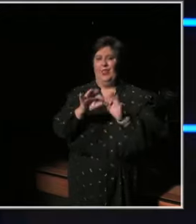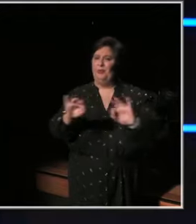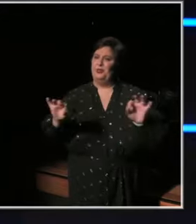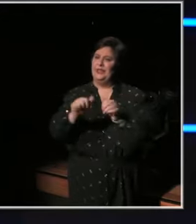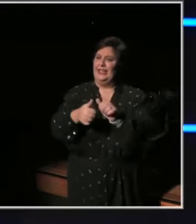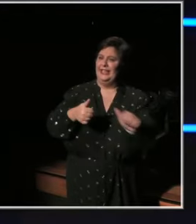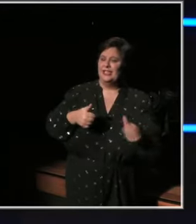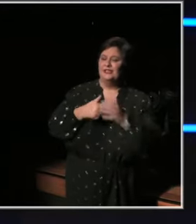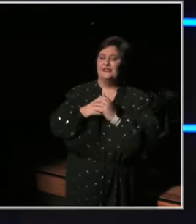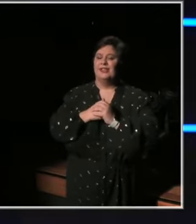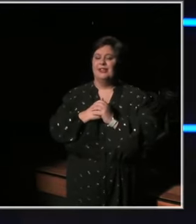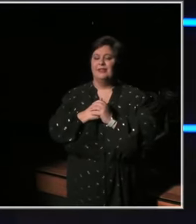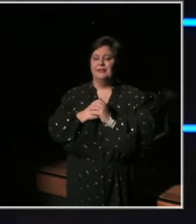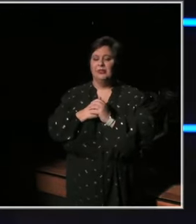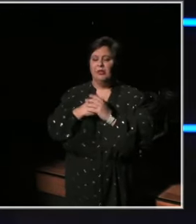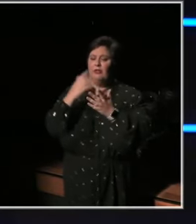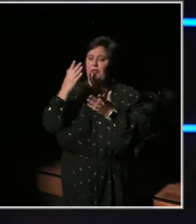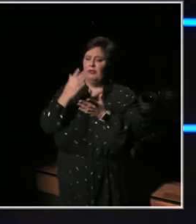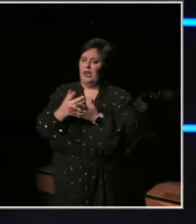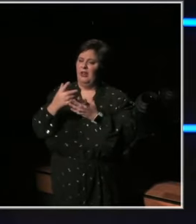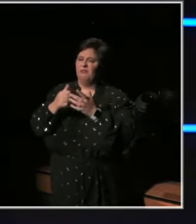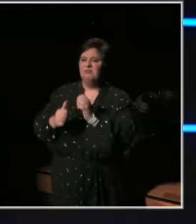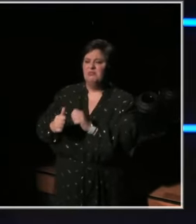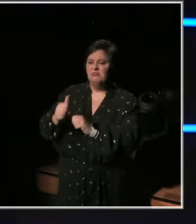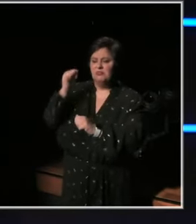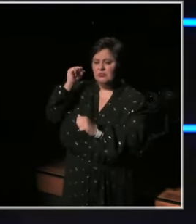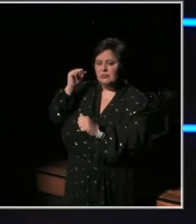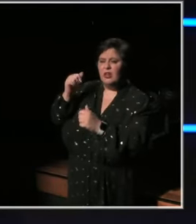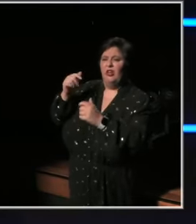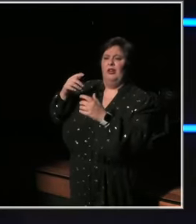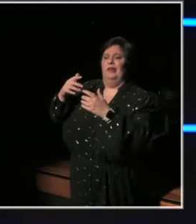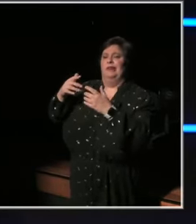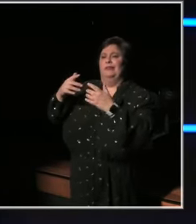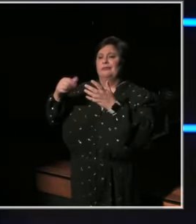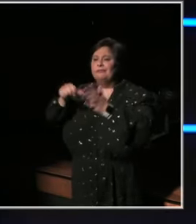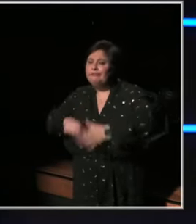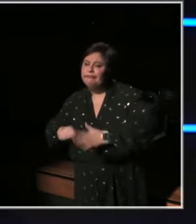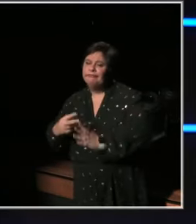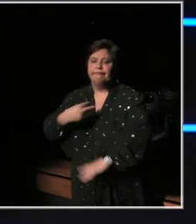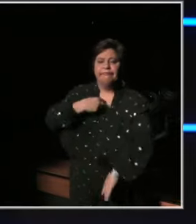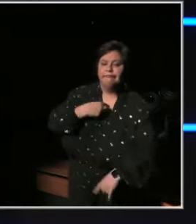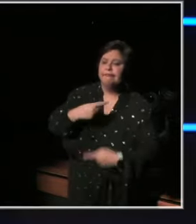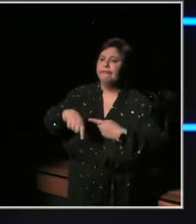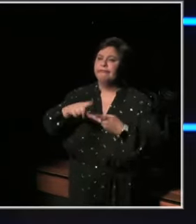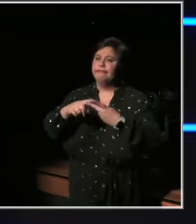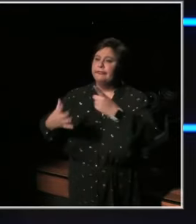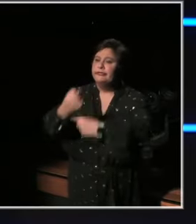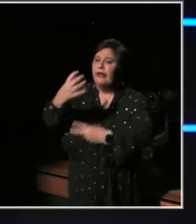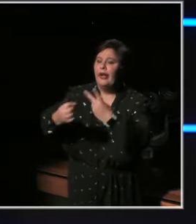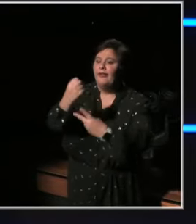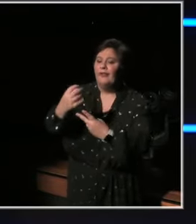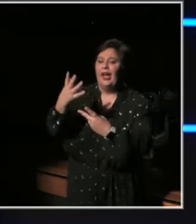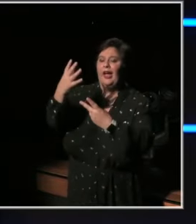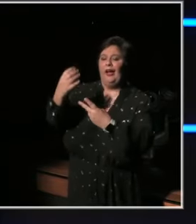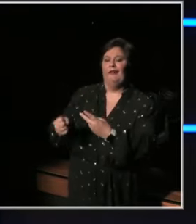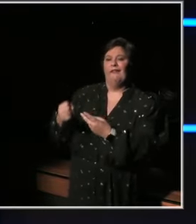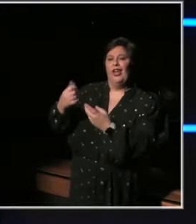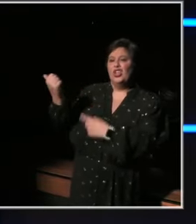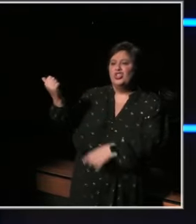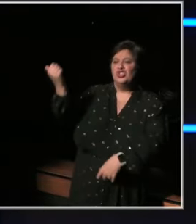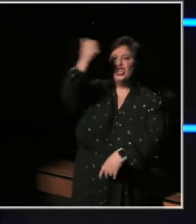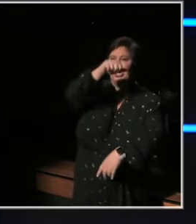music. Definitely stitching together knockbacks and triumphs, the documentary told a story of genius on the